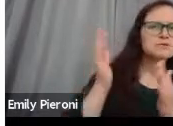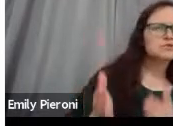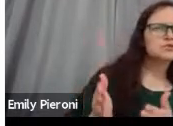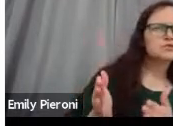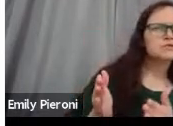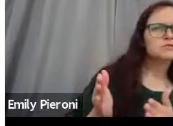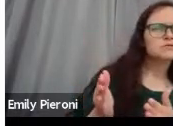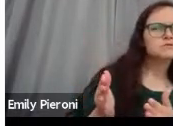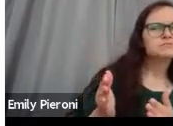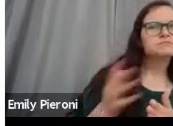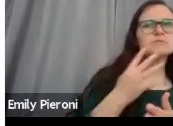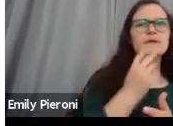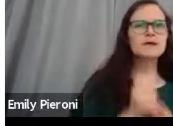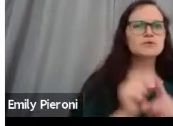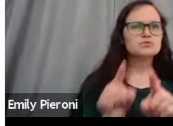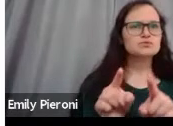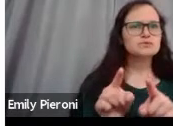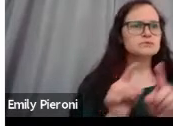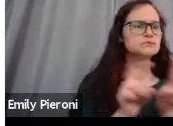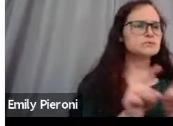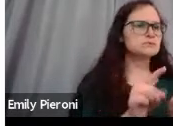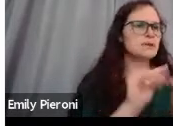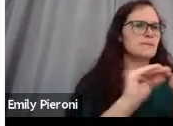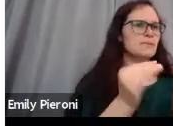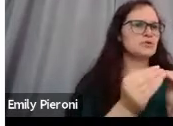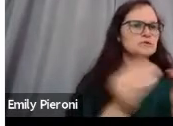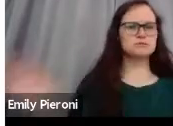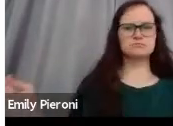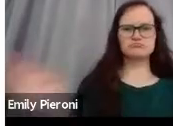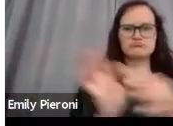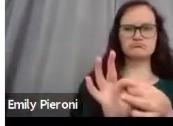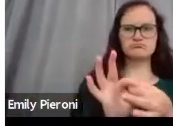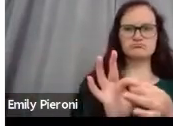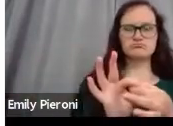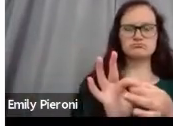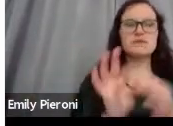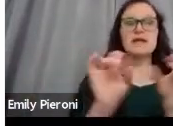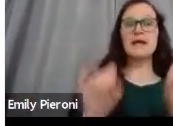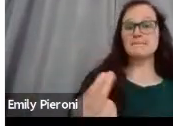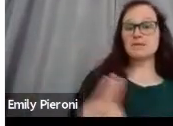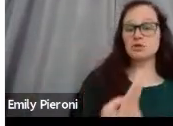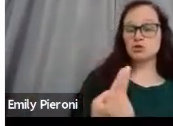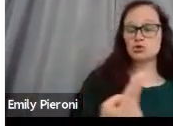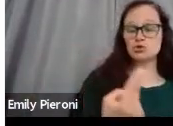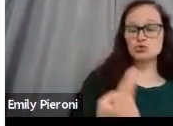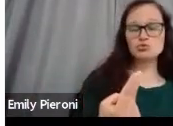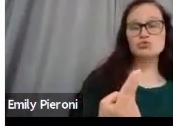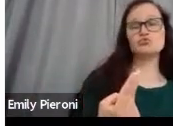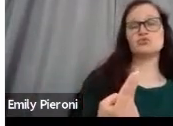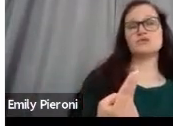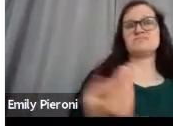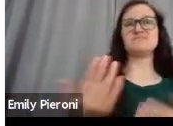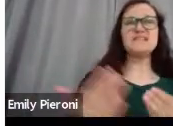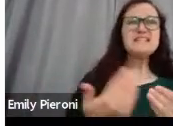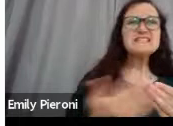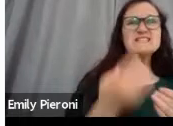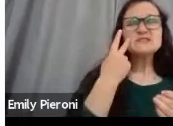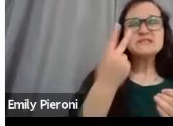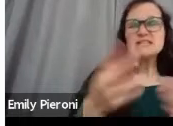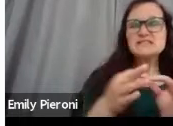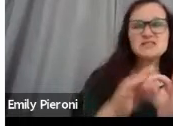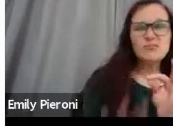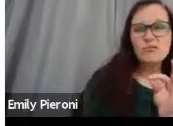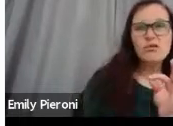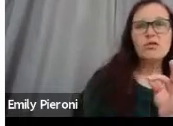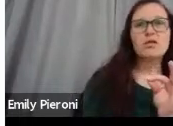values, looked at the data, and combined it in a way that makes it usable and user-friendly and connects with the